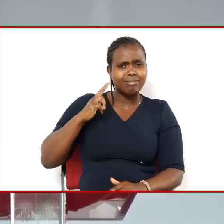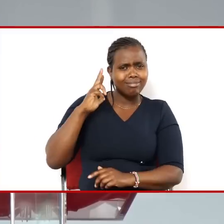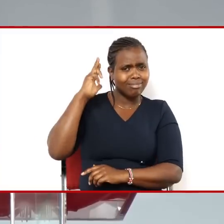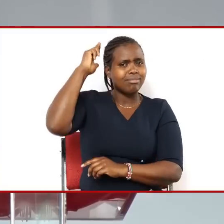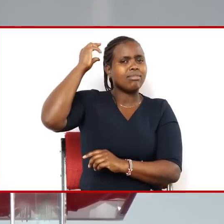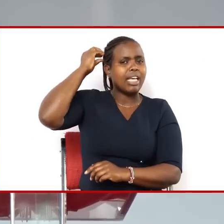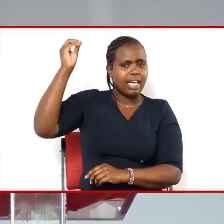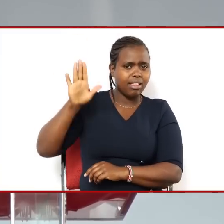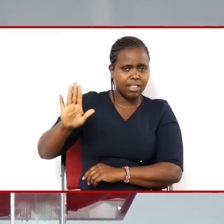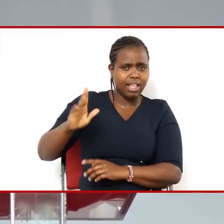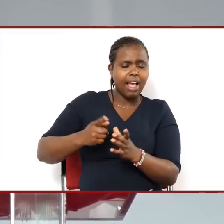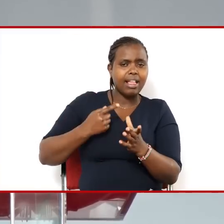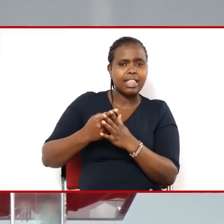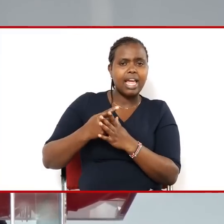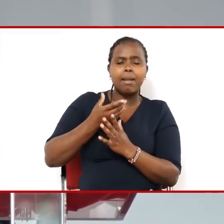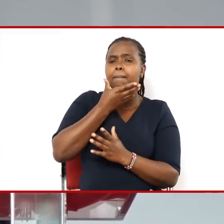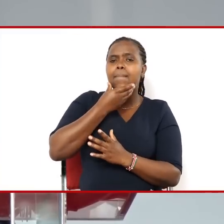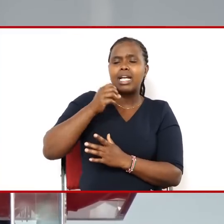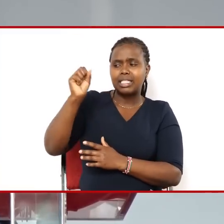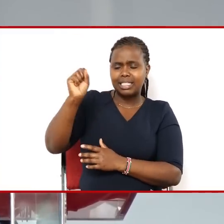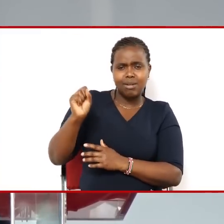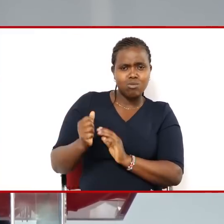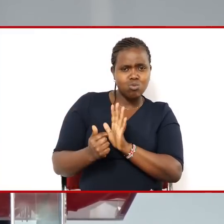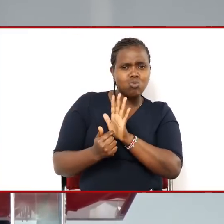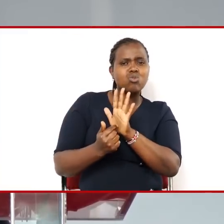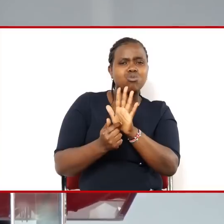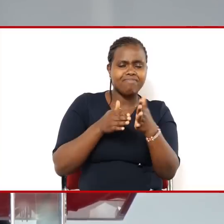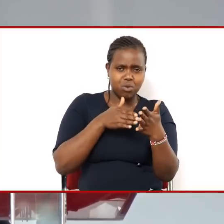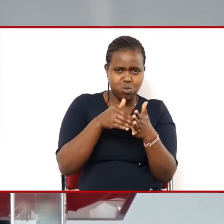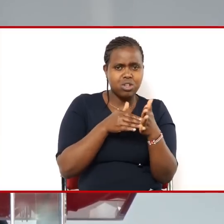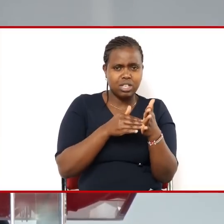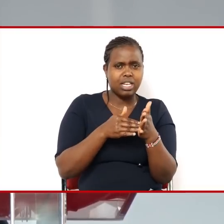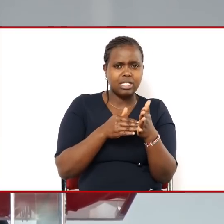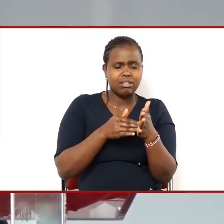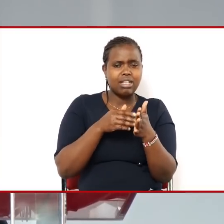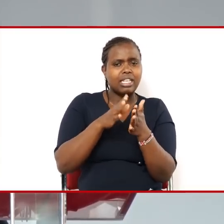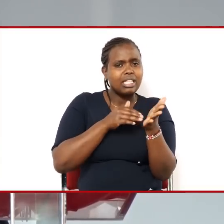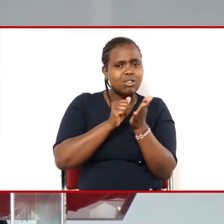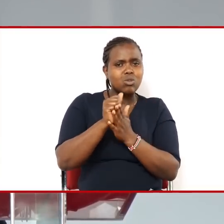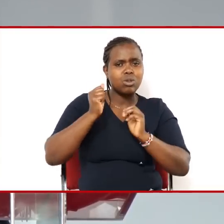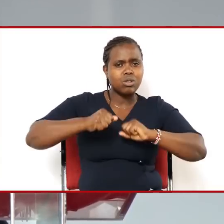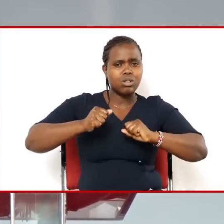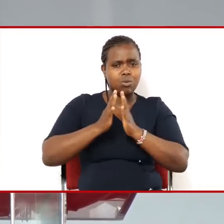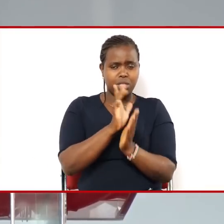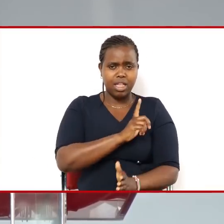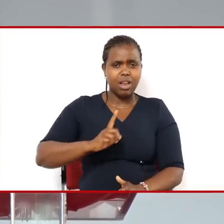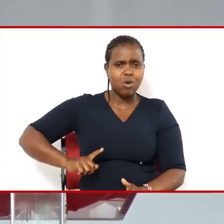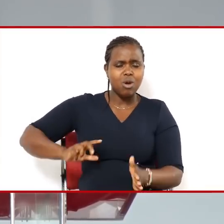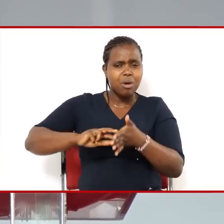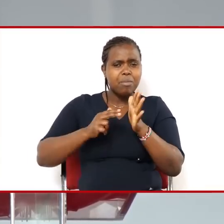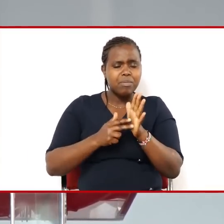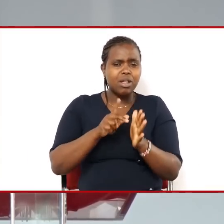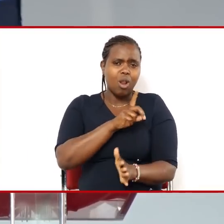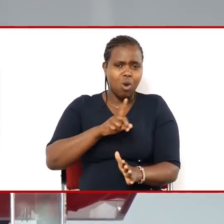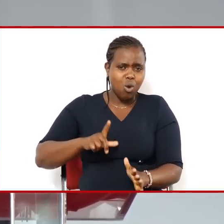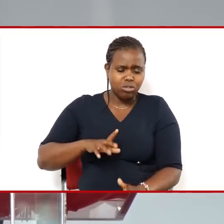hair, Samson showed contempt for his vows to the Lord. As a result, the Lord